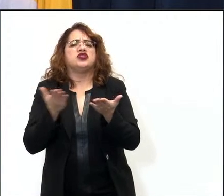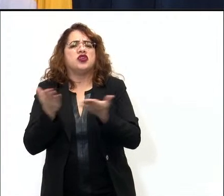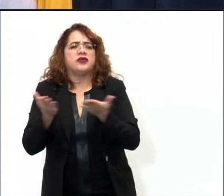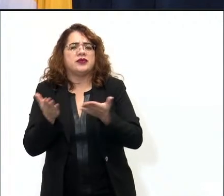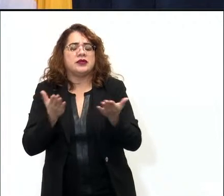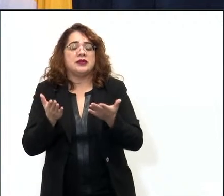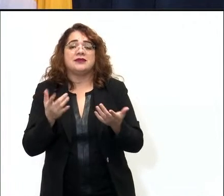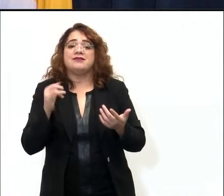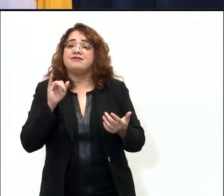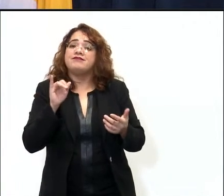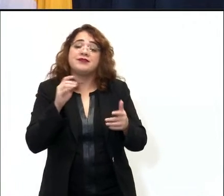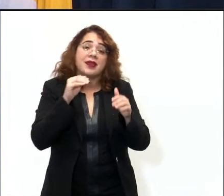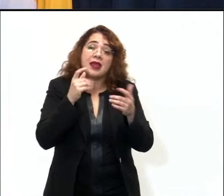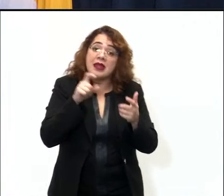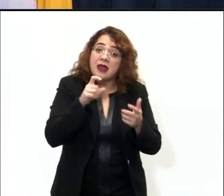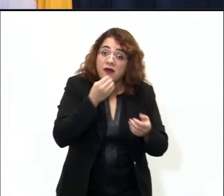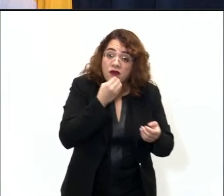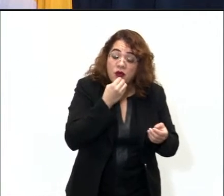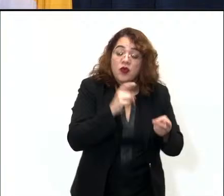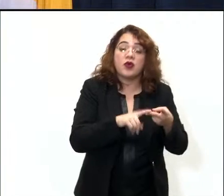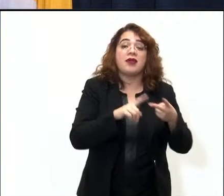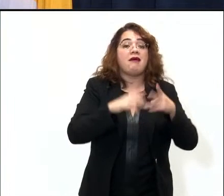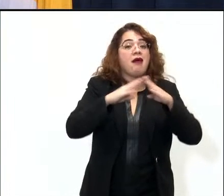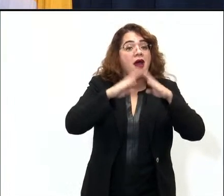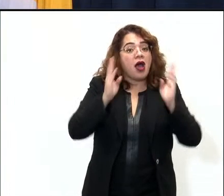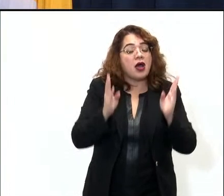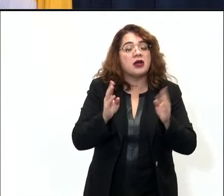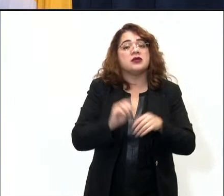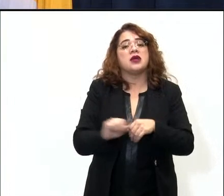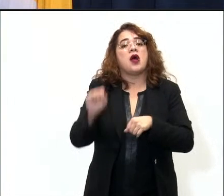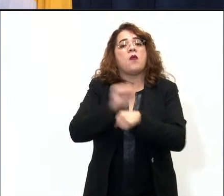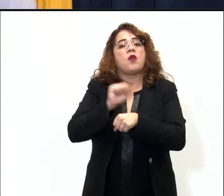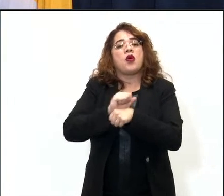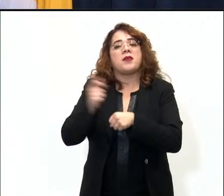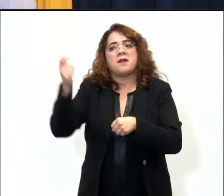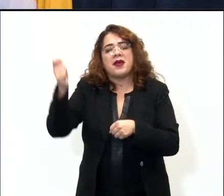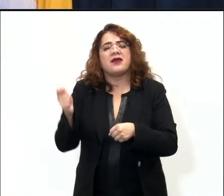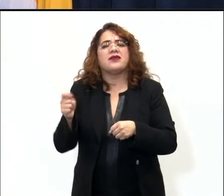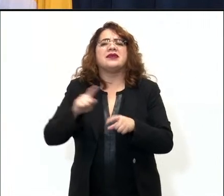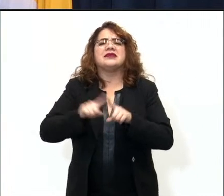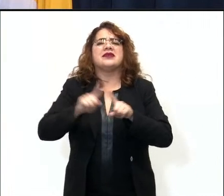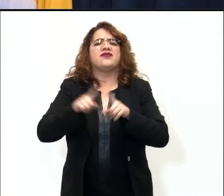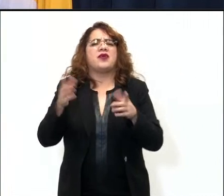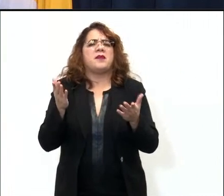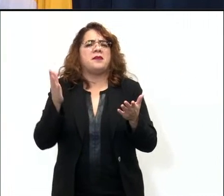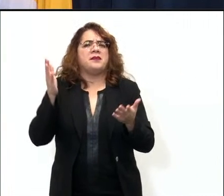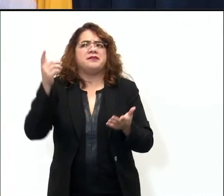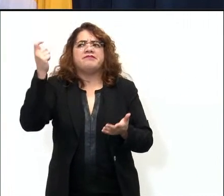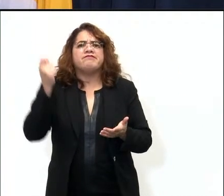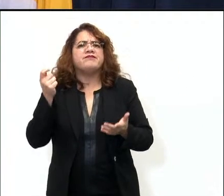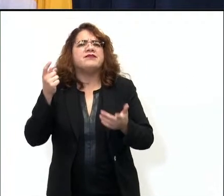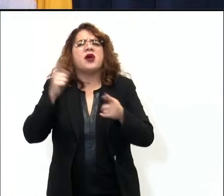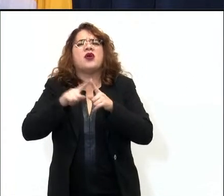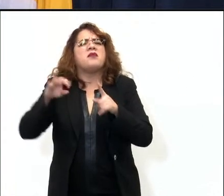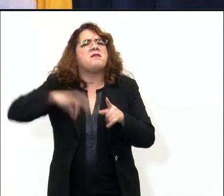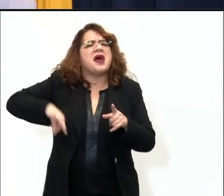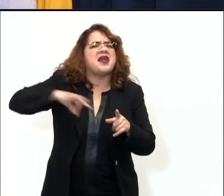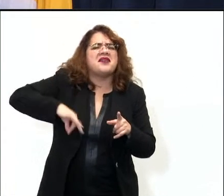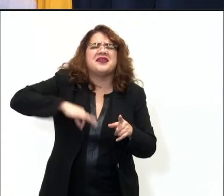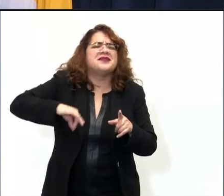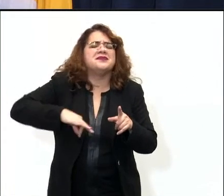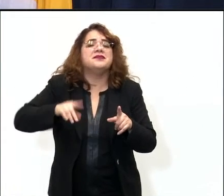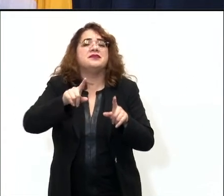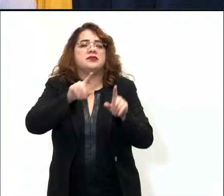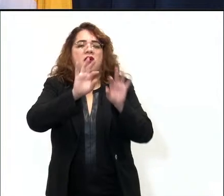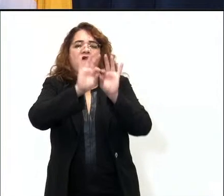Residents who need help with accessing food, housing, employment benefits, and other services can complete an online form available on